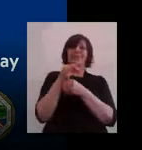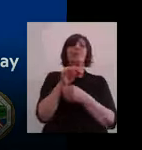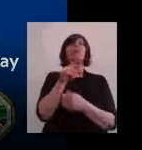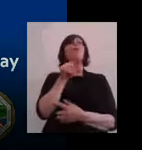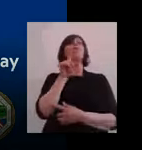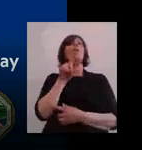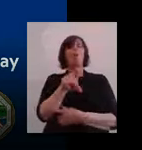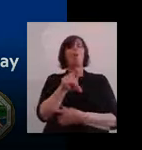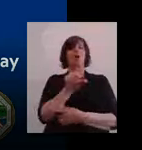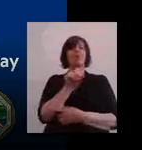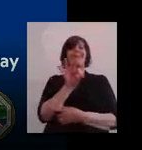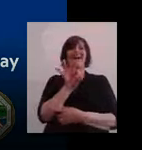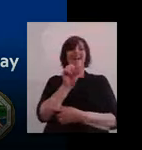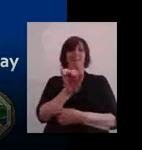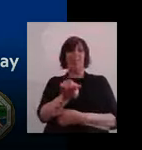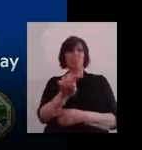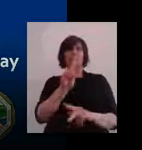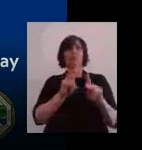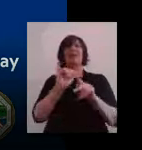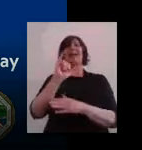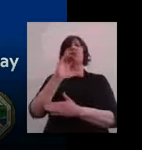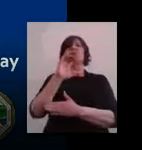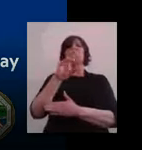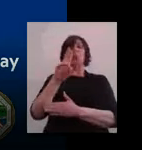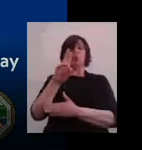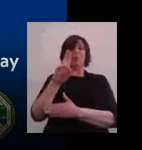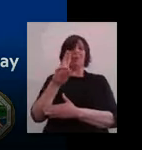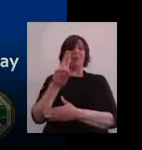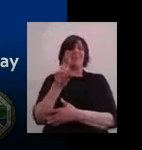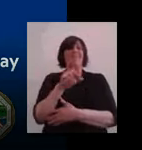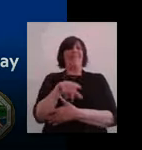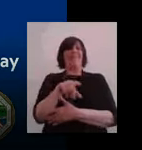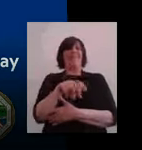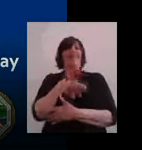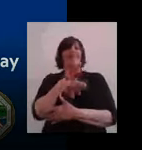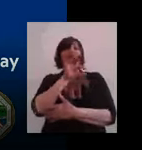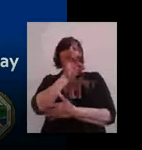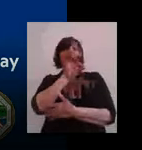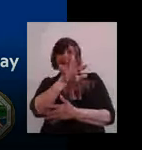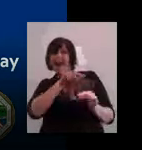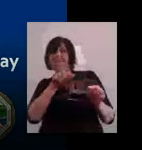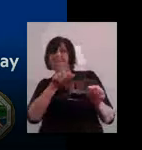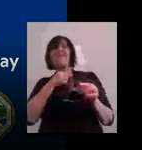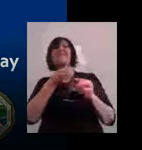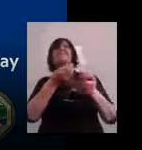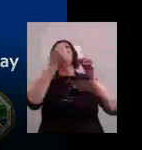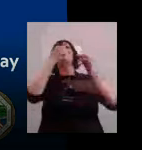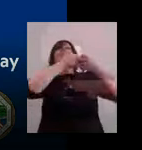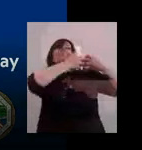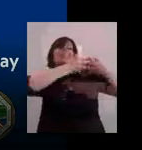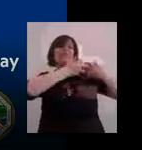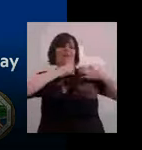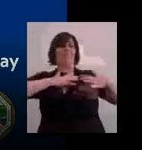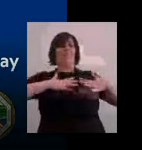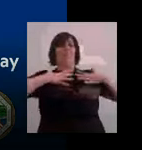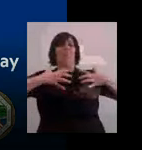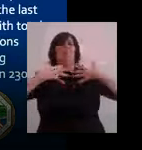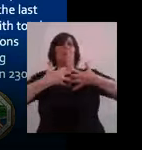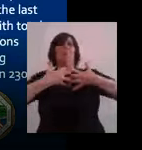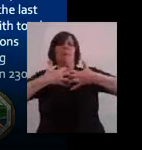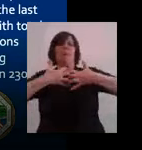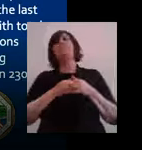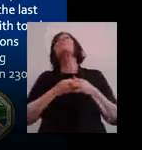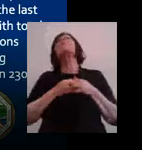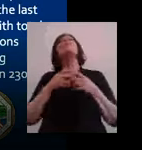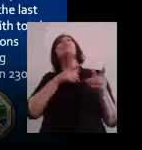and 95 of them had an airway assist. And I'm just going to turn it over to the doc to talk a little bit about the hospitalization